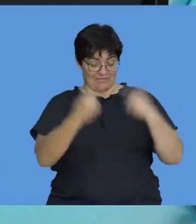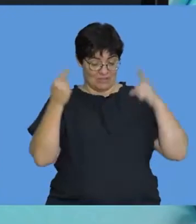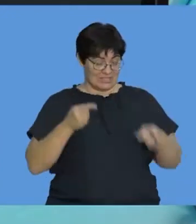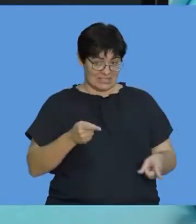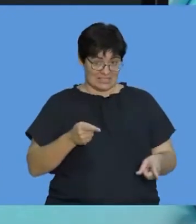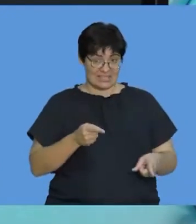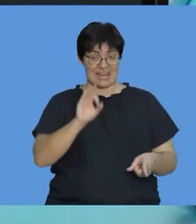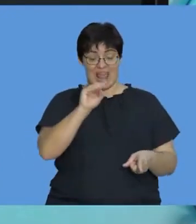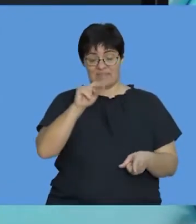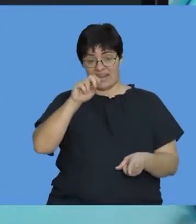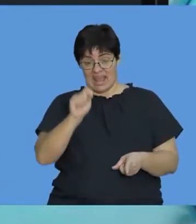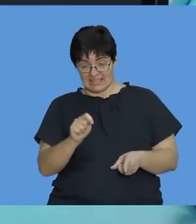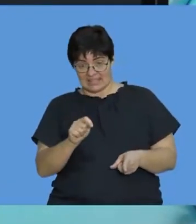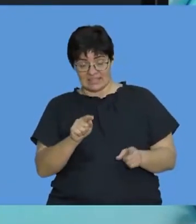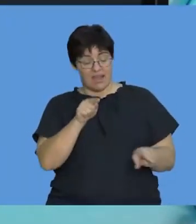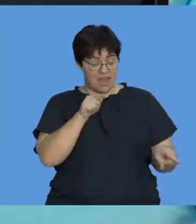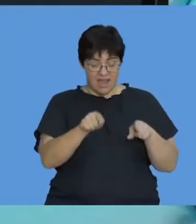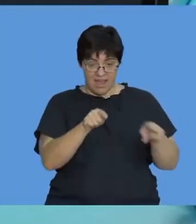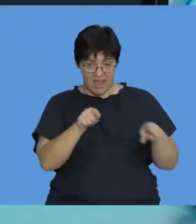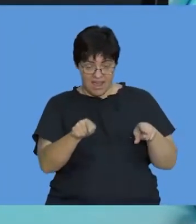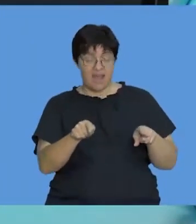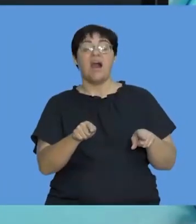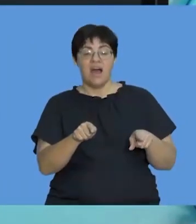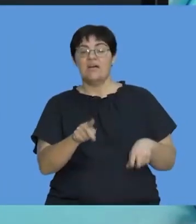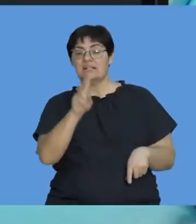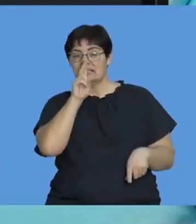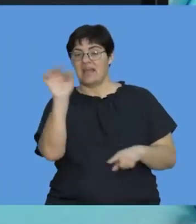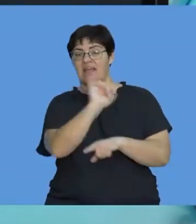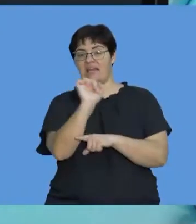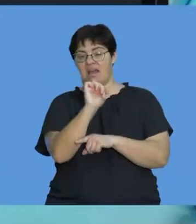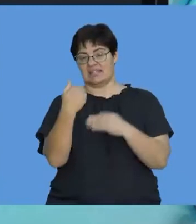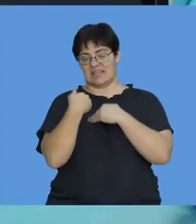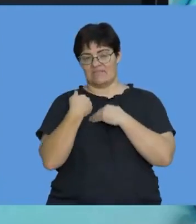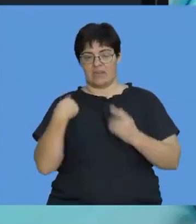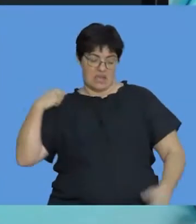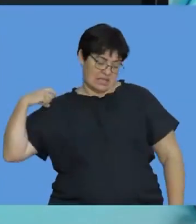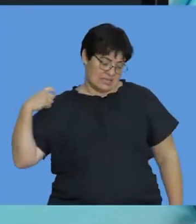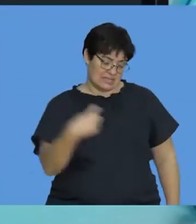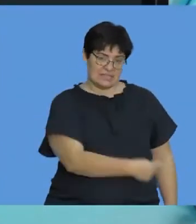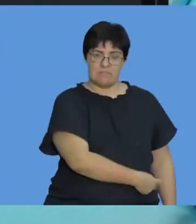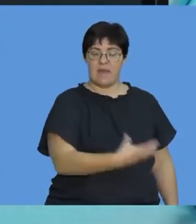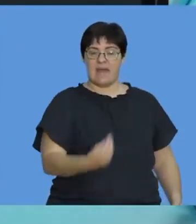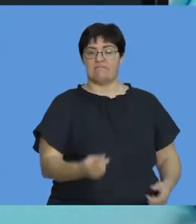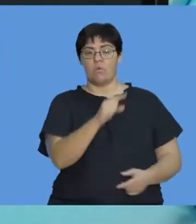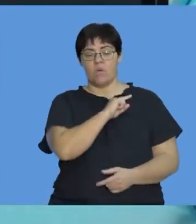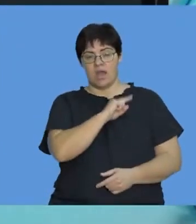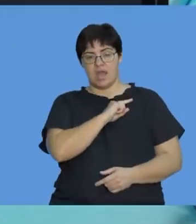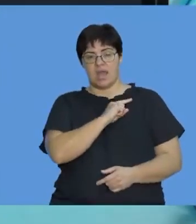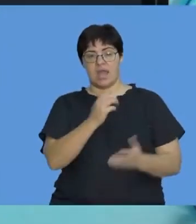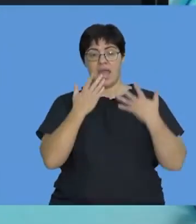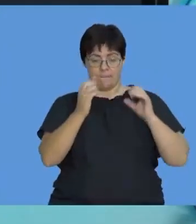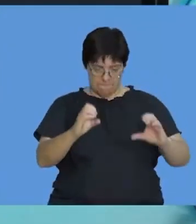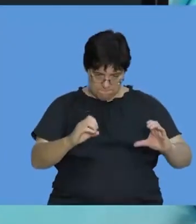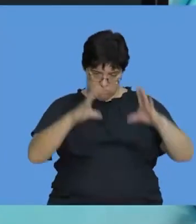in time and F net becomes very important when we look at car safety and why we wear seatbelts and why